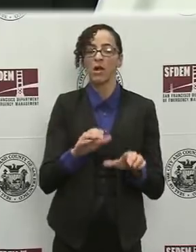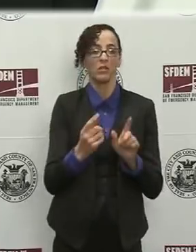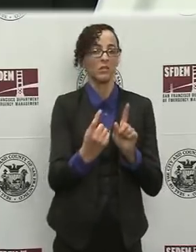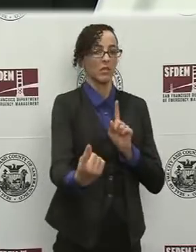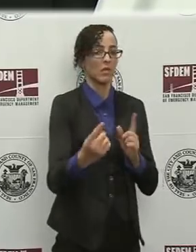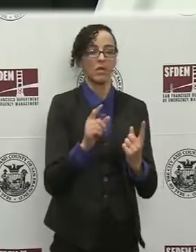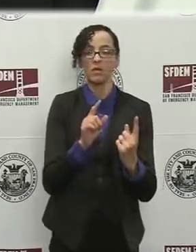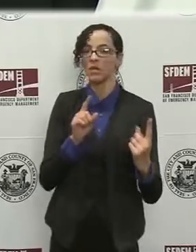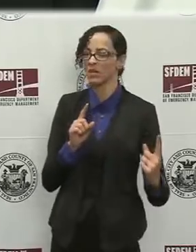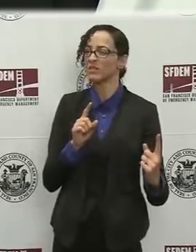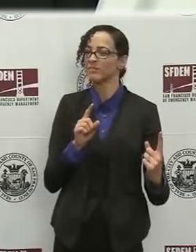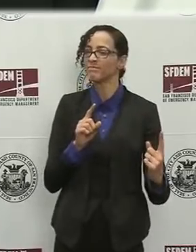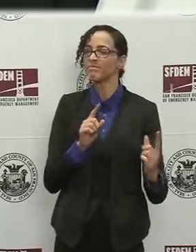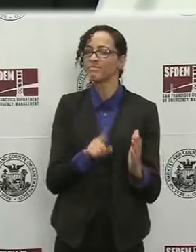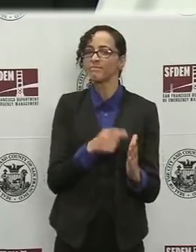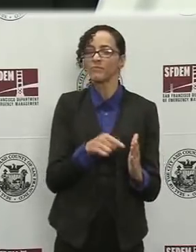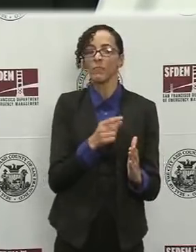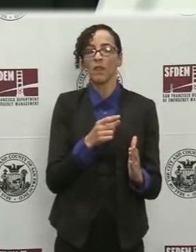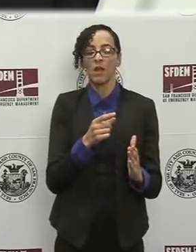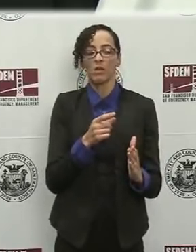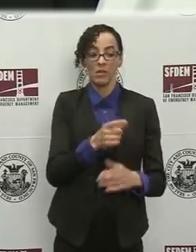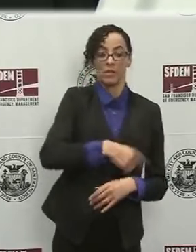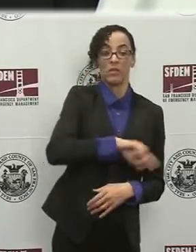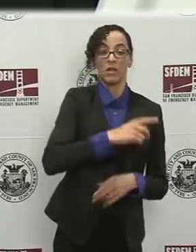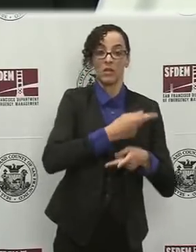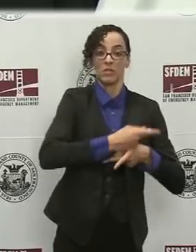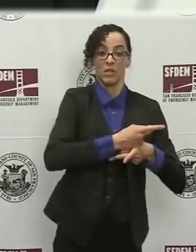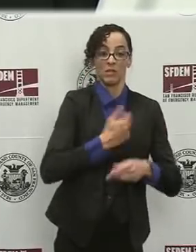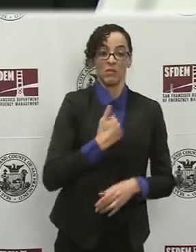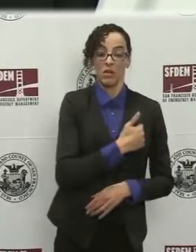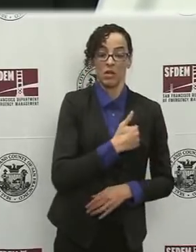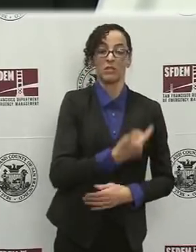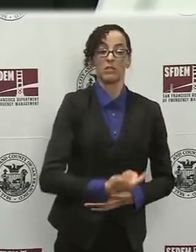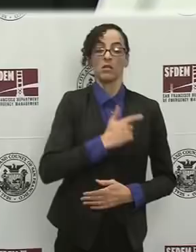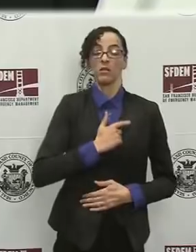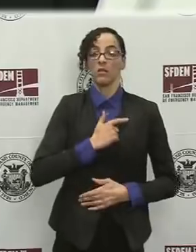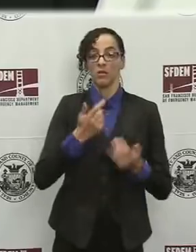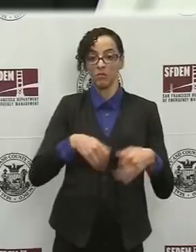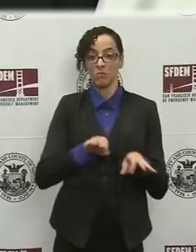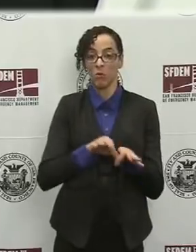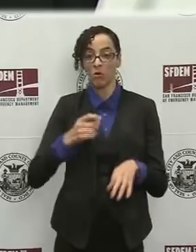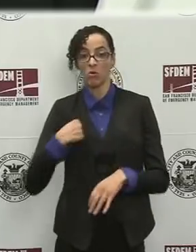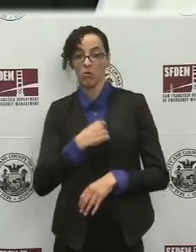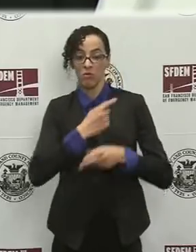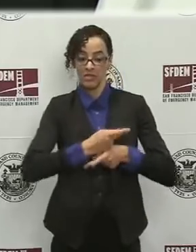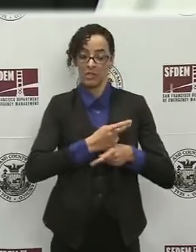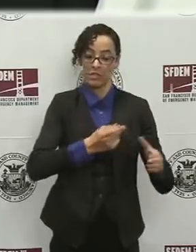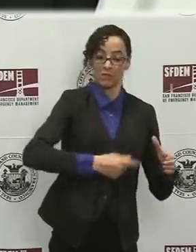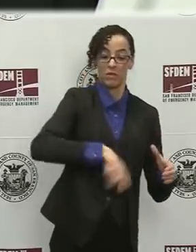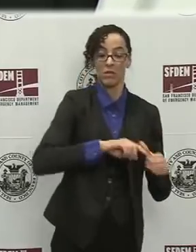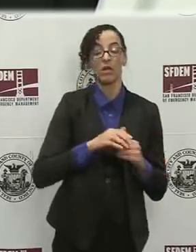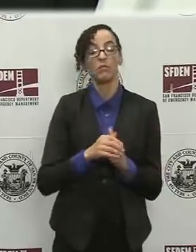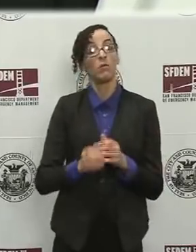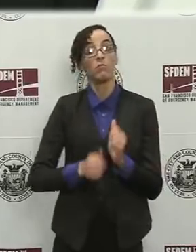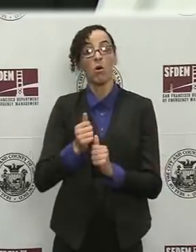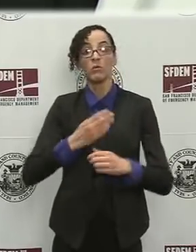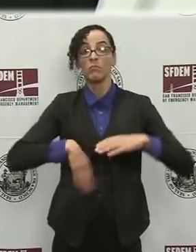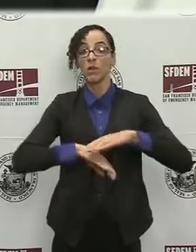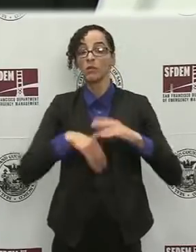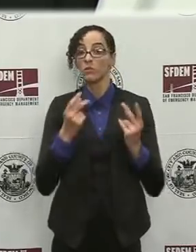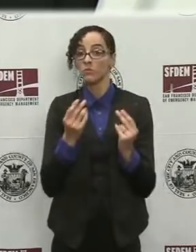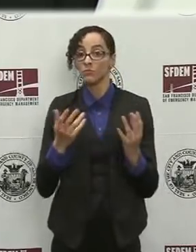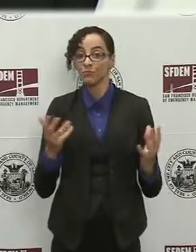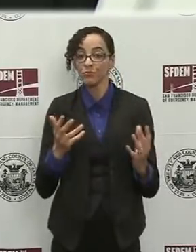care of us, so it's important that we take care of them. And one of the most basic things that we can do is to ensure that they have access